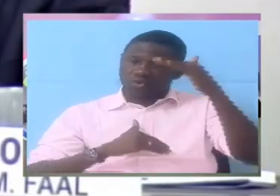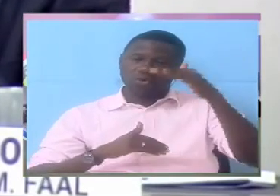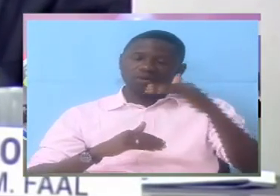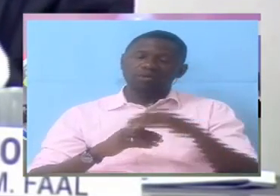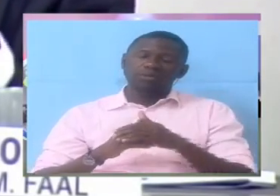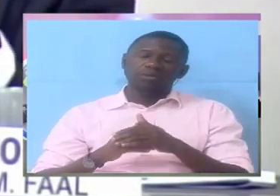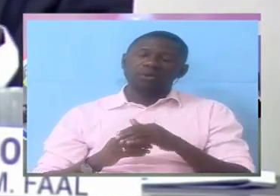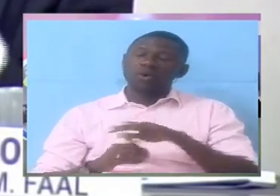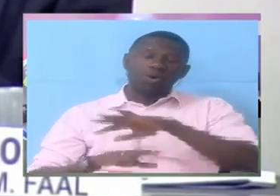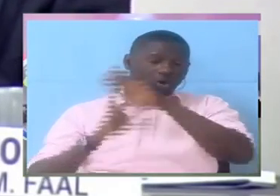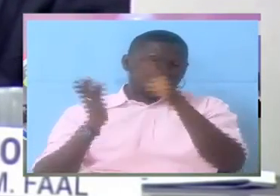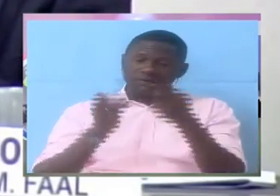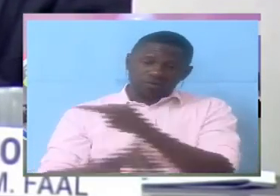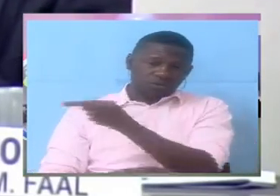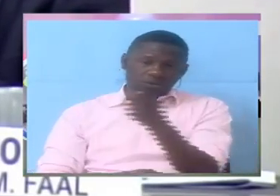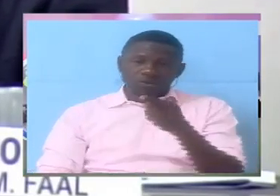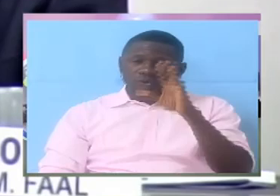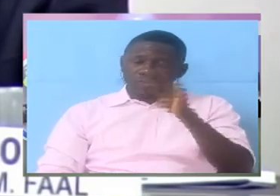wrong.